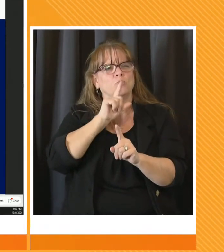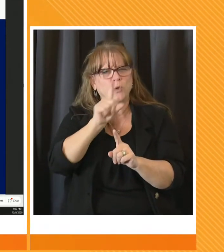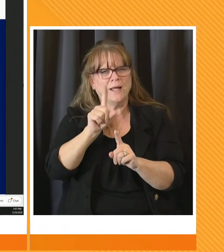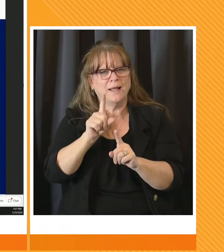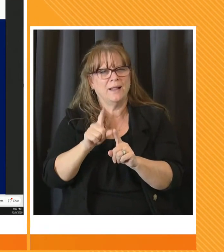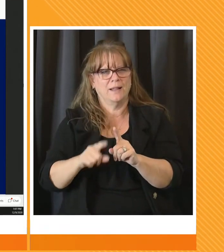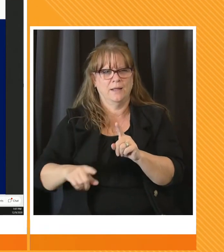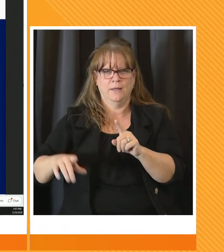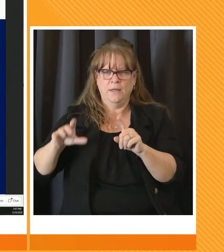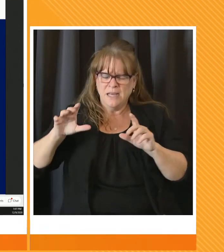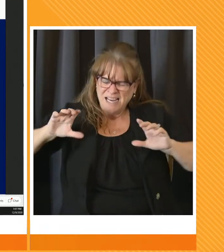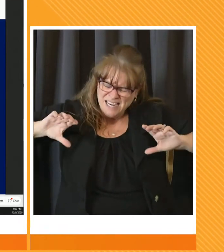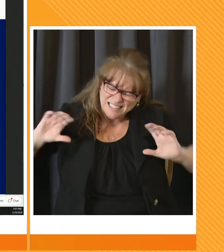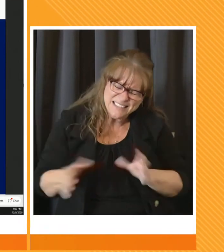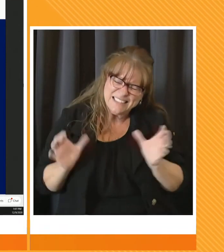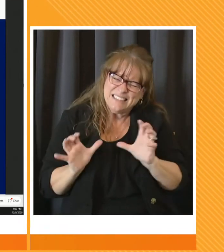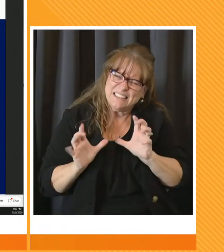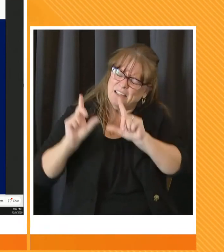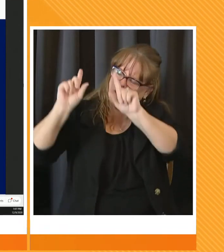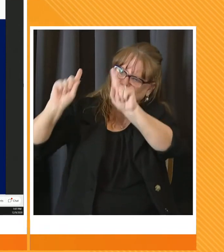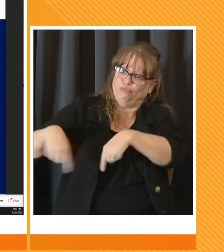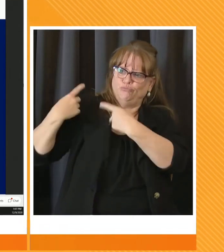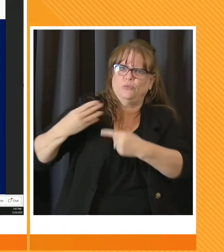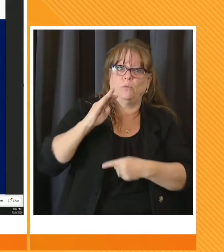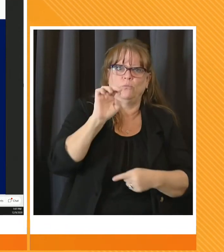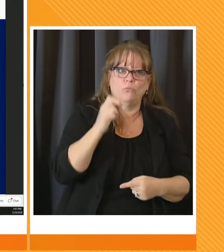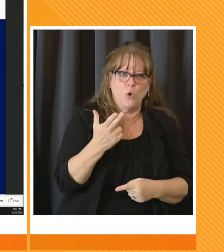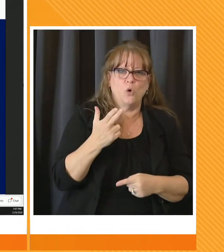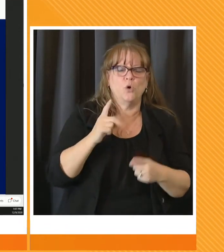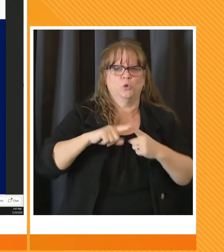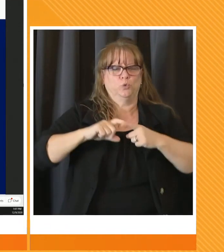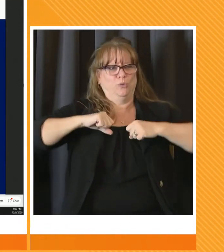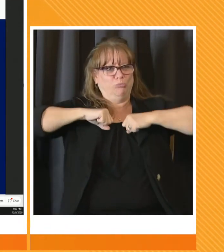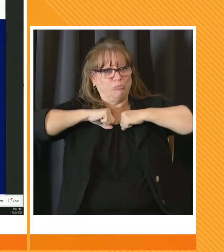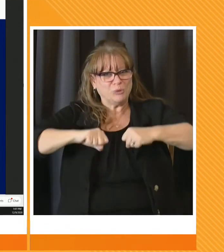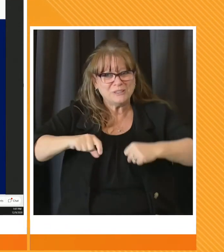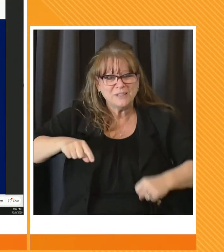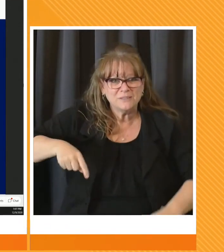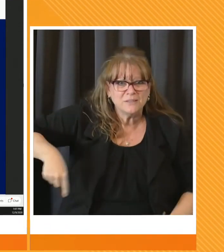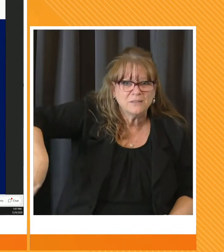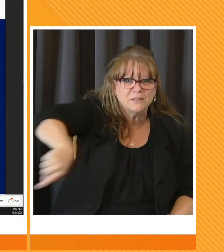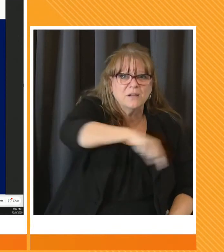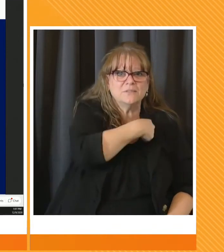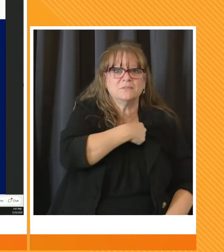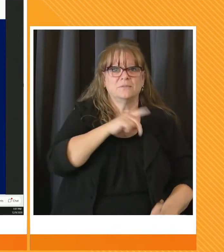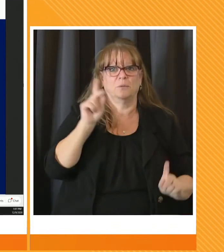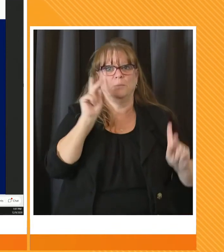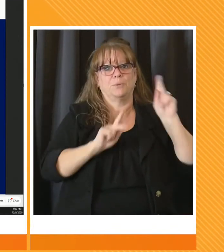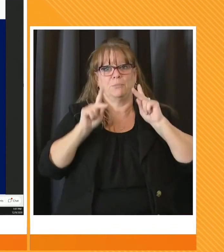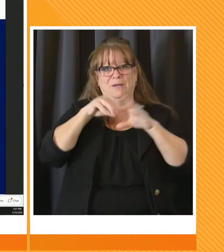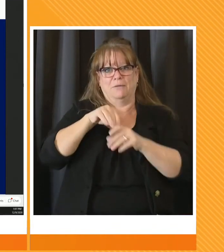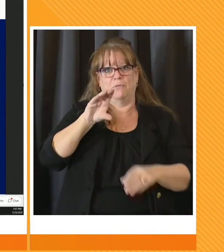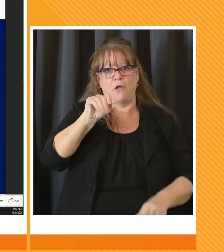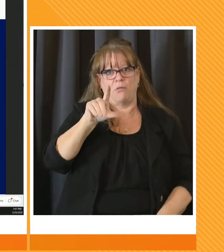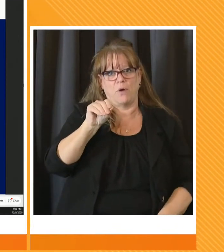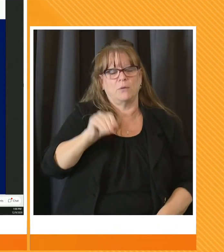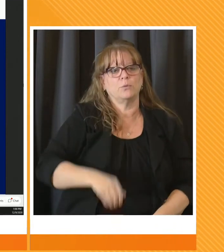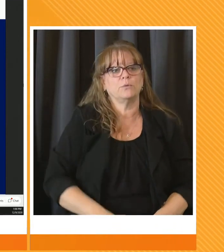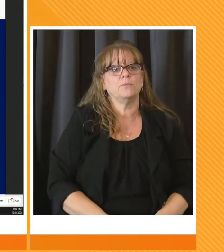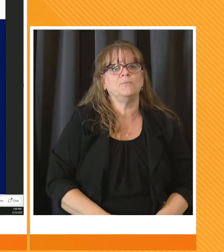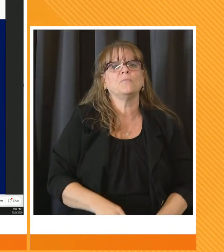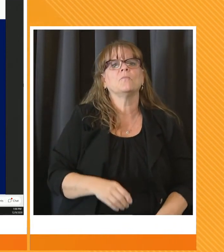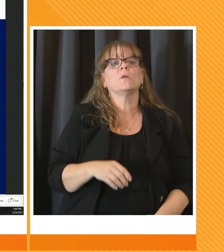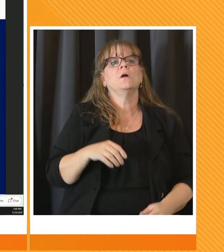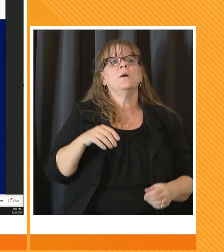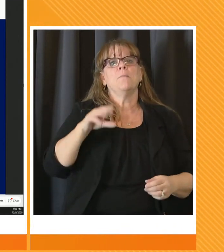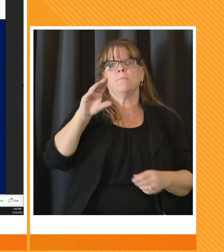and safety of Coloradans. In the beginning, we were only able to do 160 tests per day and only at the state